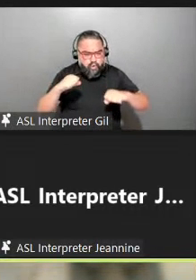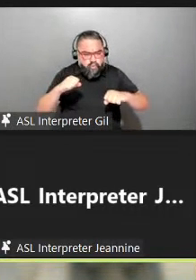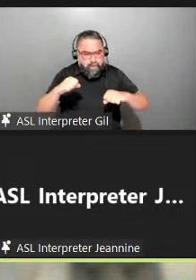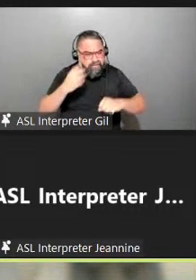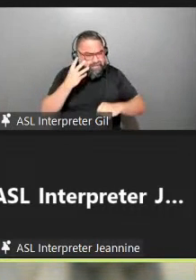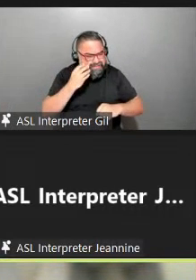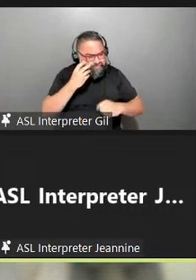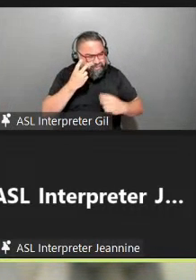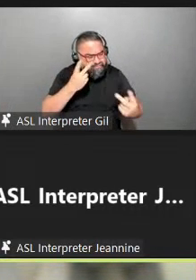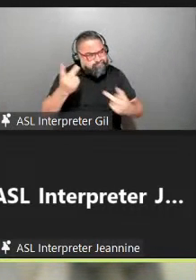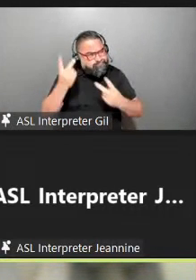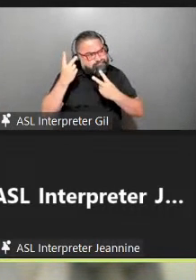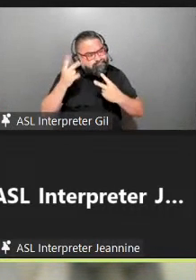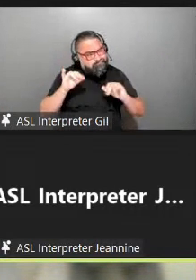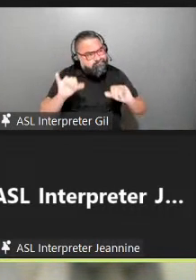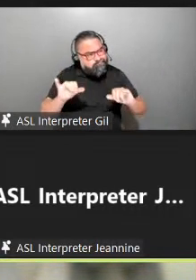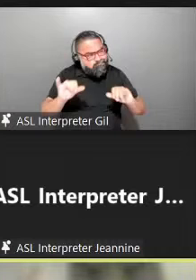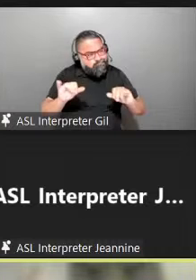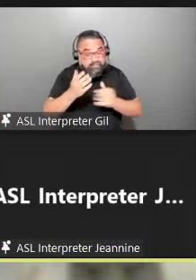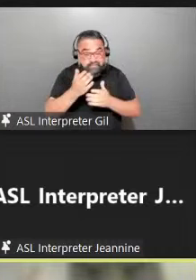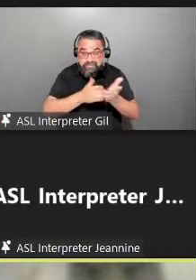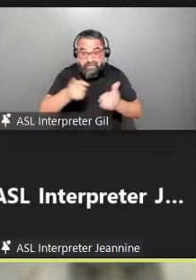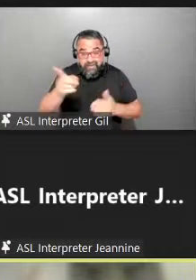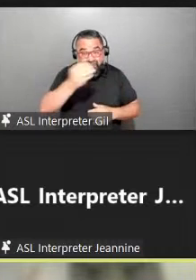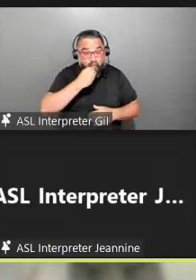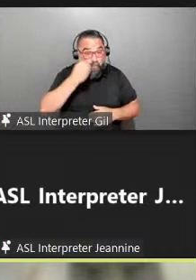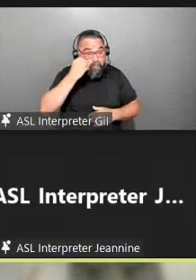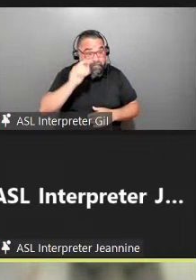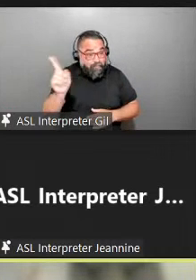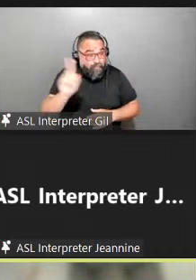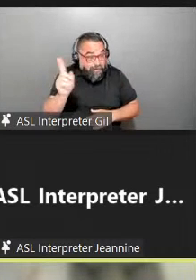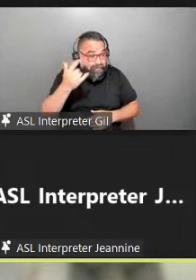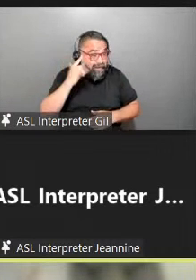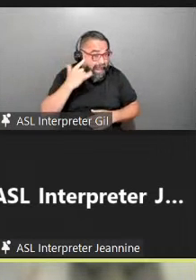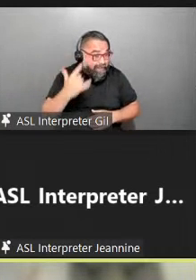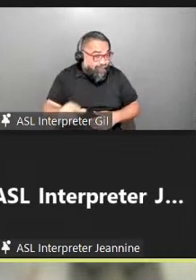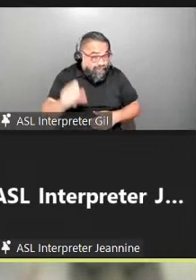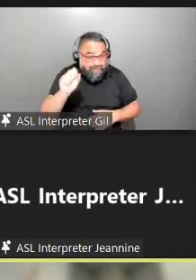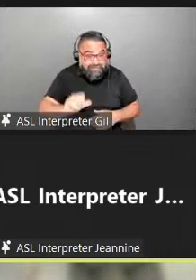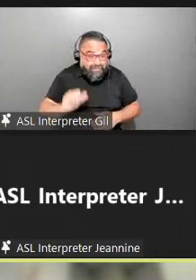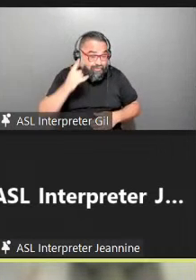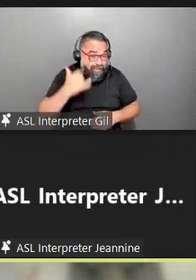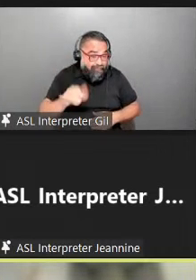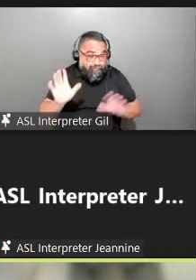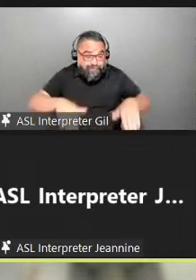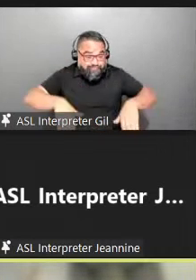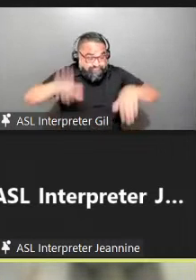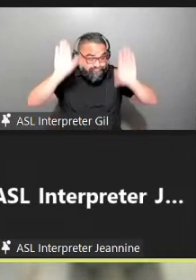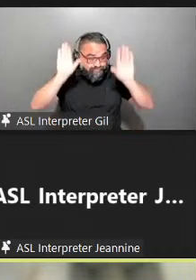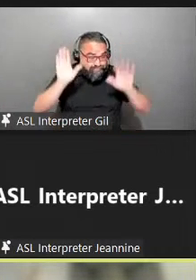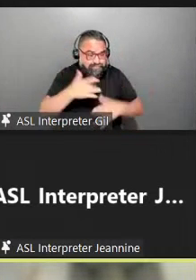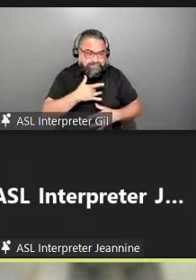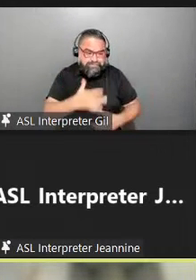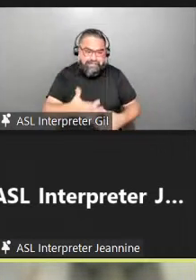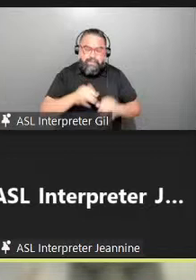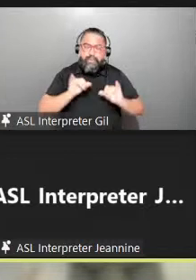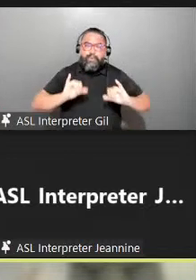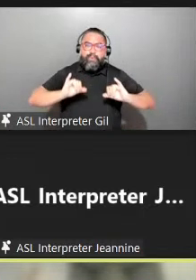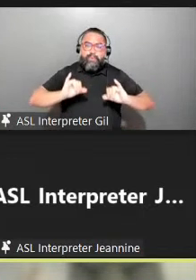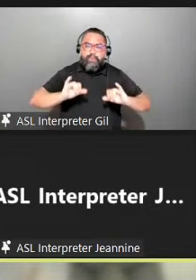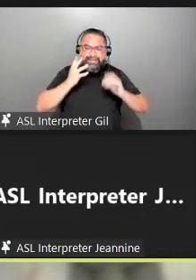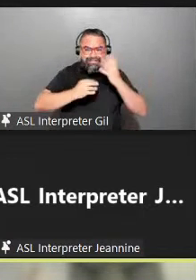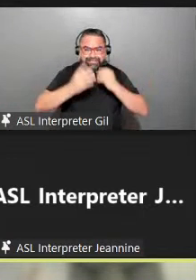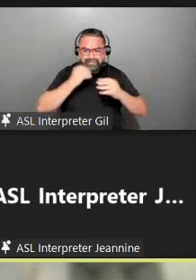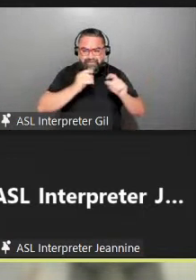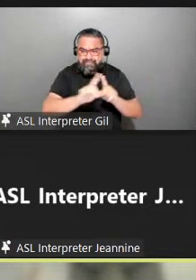of you probably native Californians, native Southern Californians, so you've experienced quite a few of them. But just think for a moment to